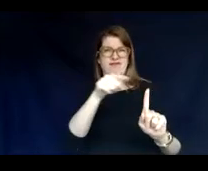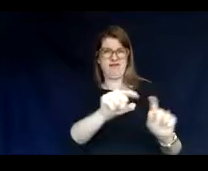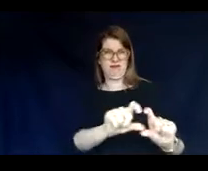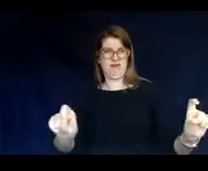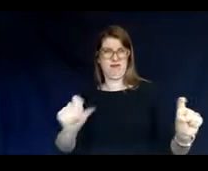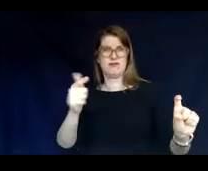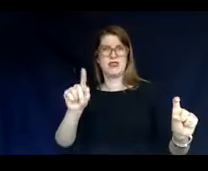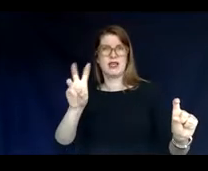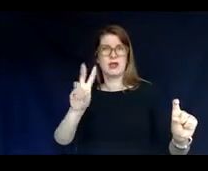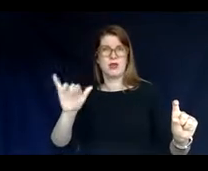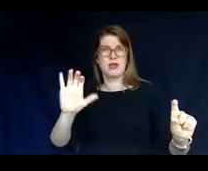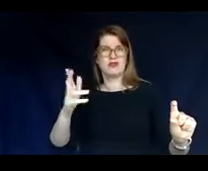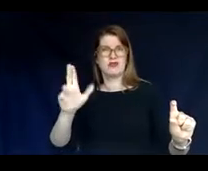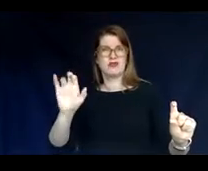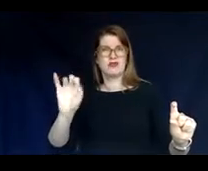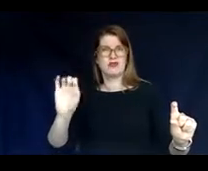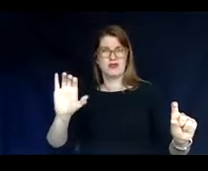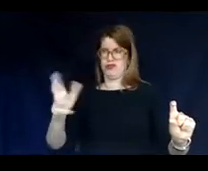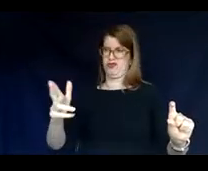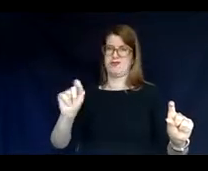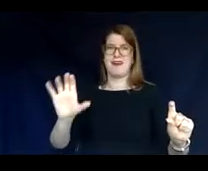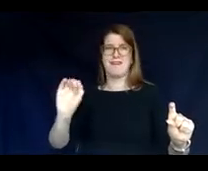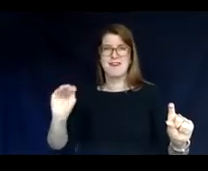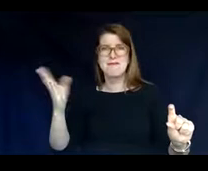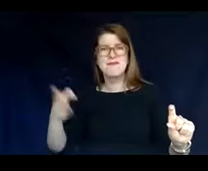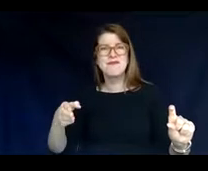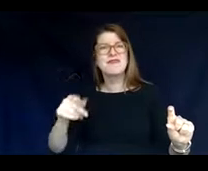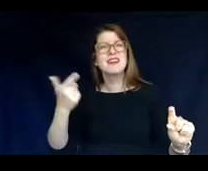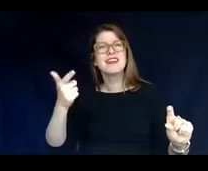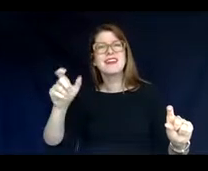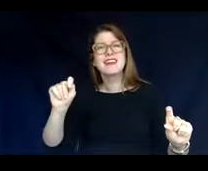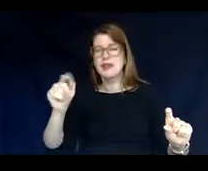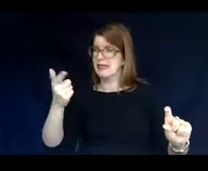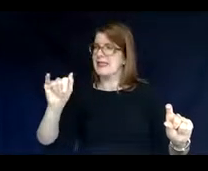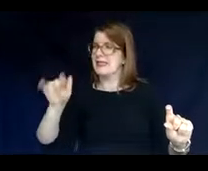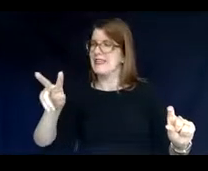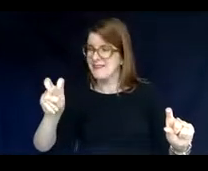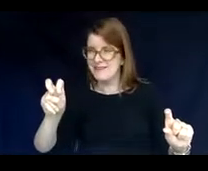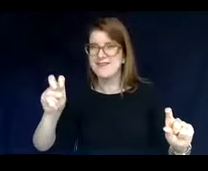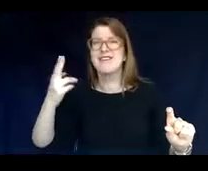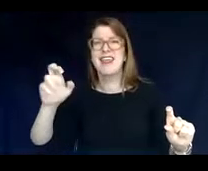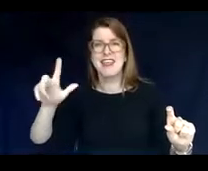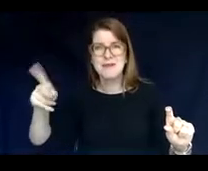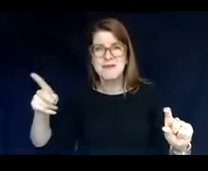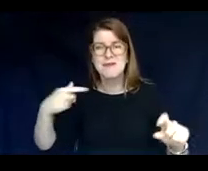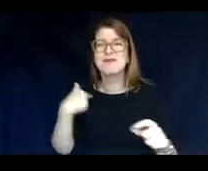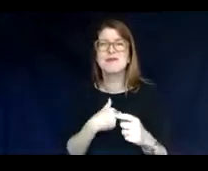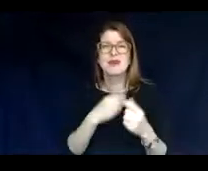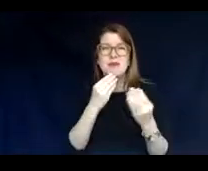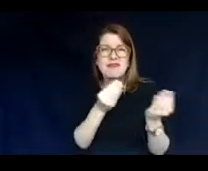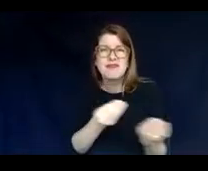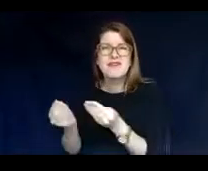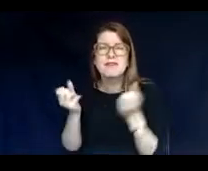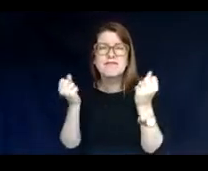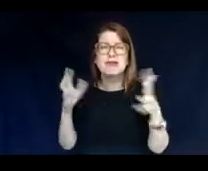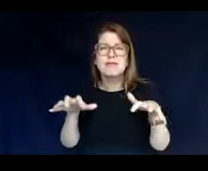click Give Help. Your giving has already made a tremendous impact during this pandemic season. In fact, we fed hundreds of people through